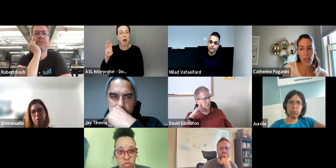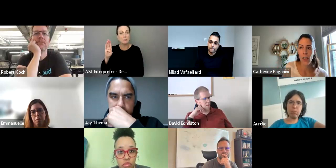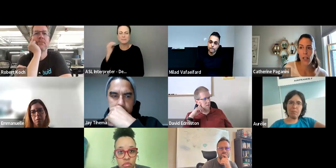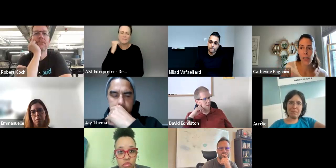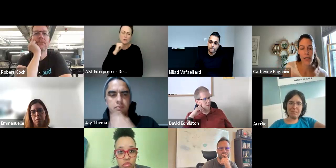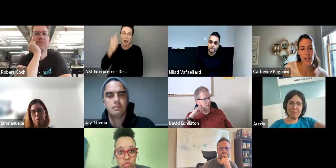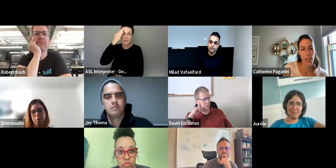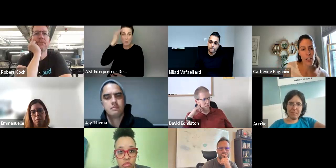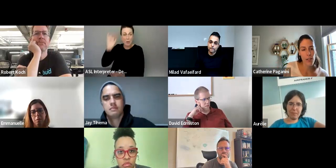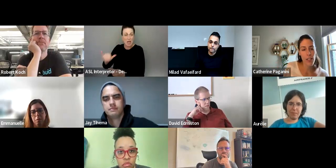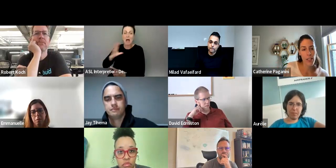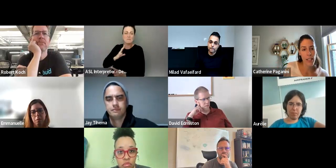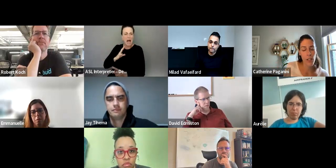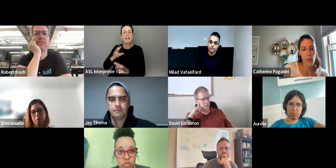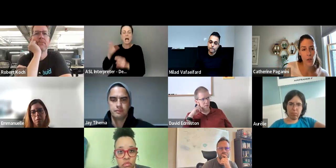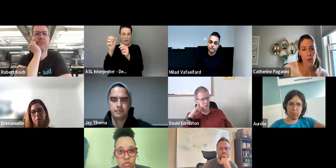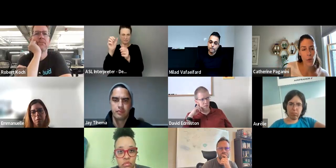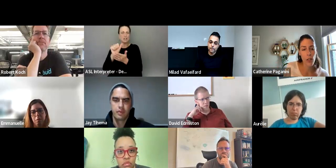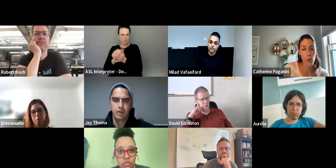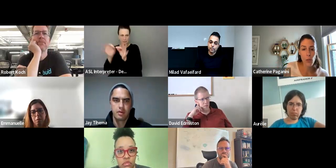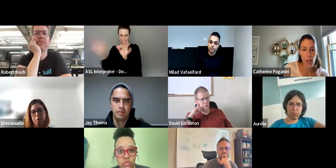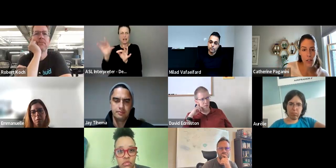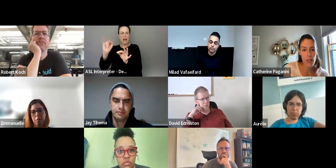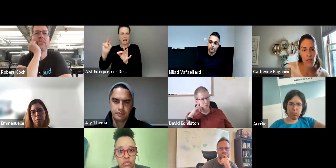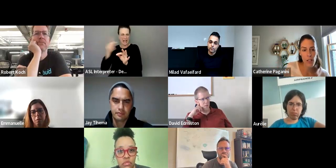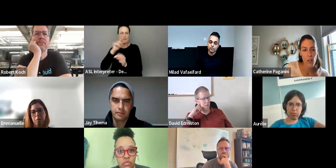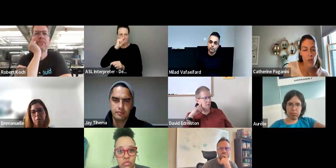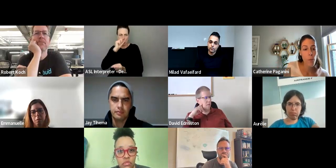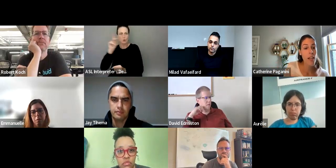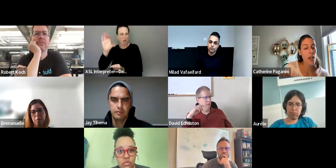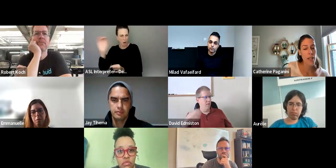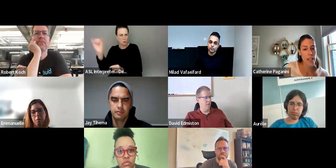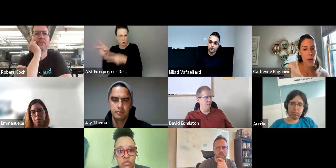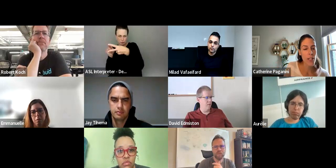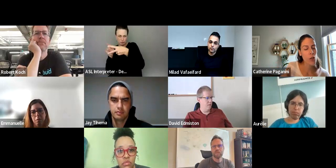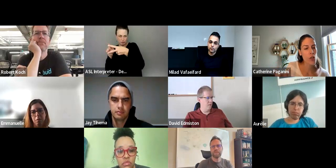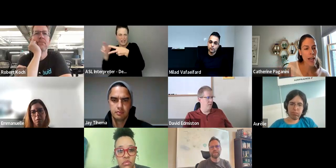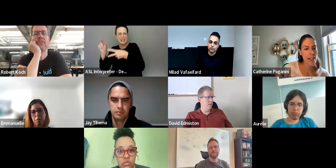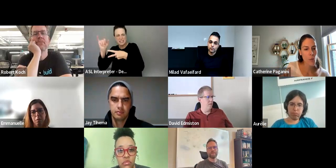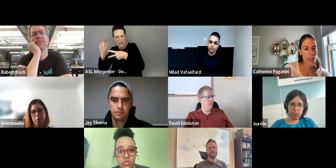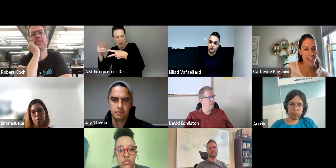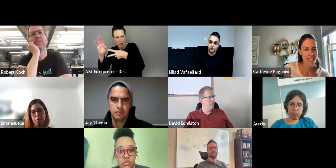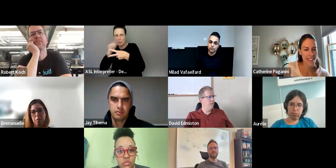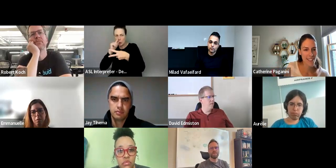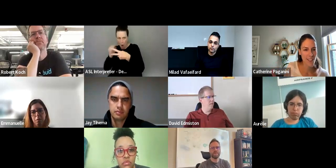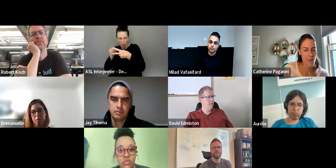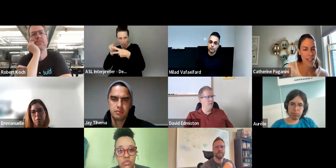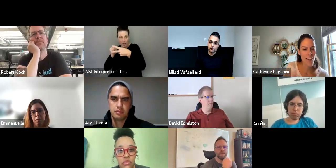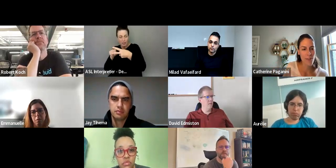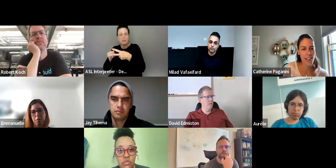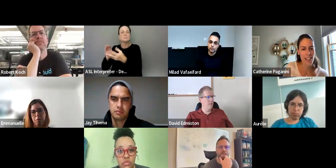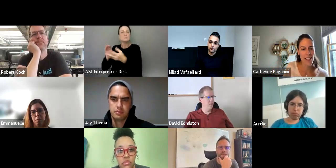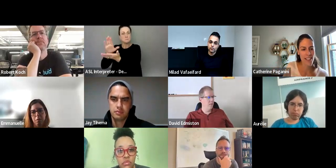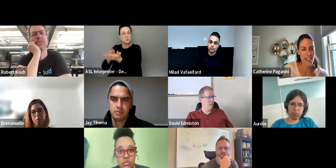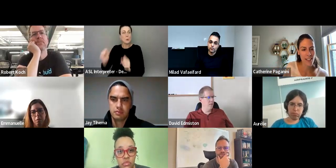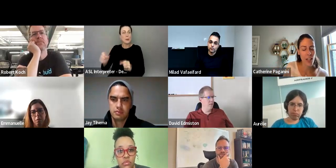GitHub. In the agenda, there is the link to Google Docs. So make a comment there. Make sure you track it so we can see it, because right